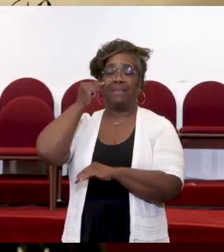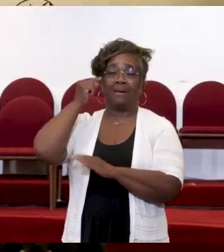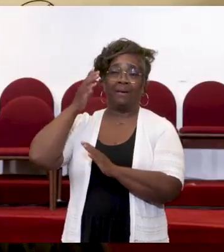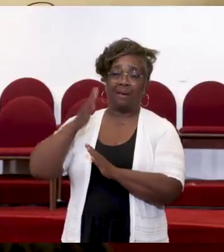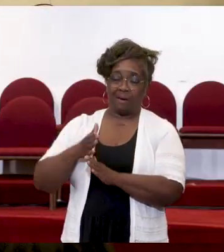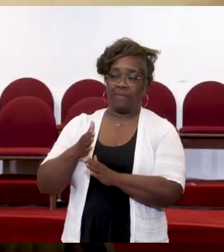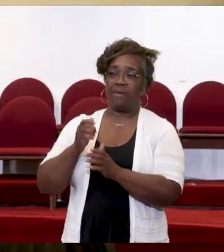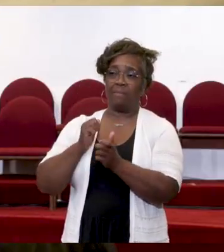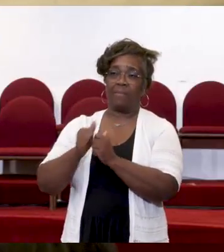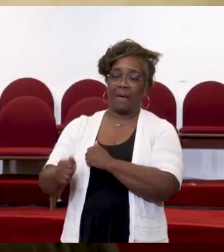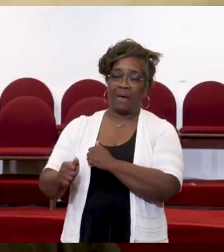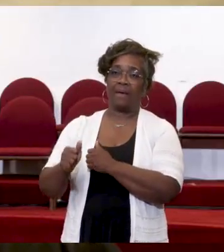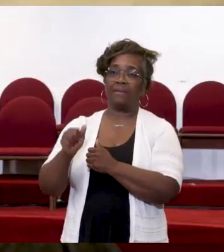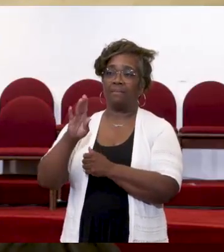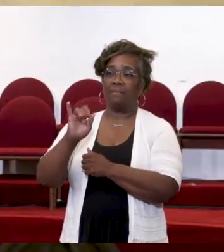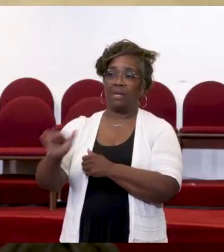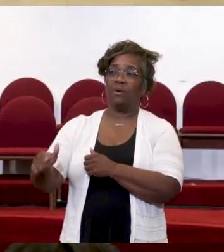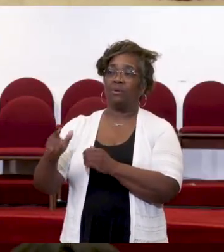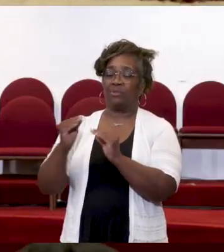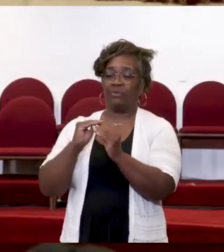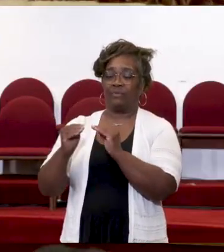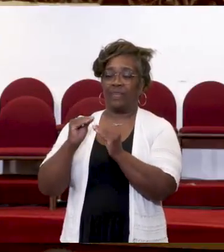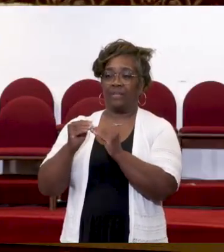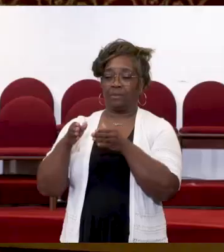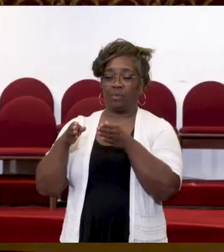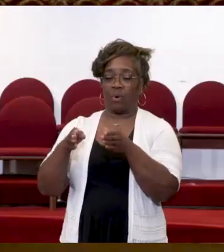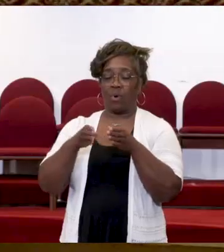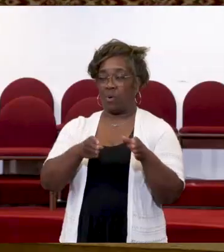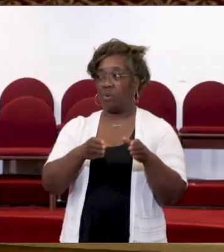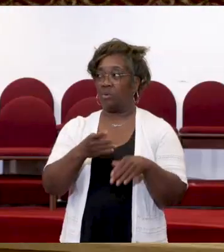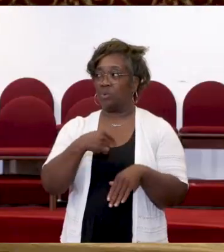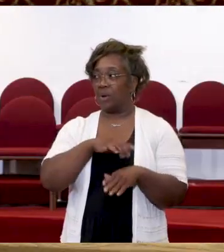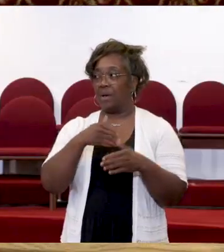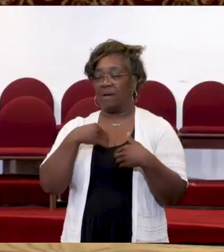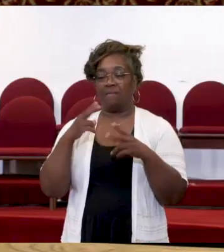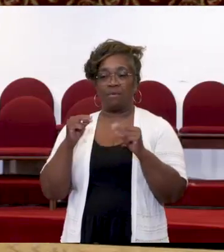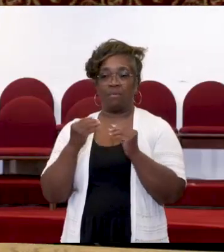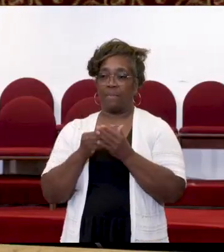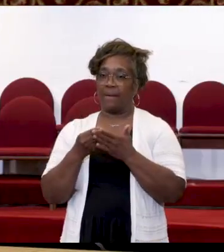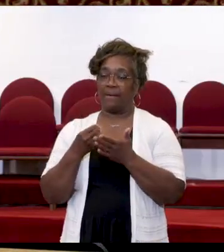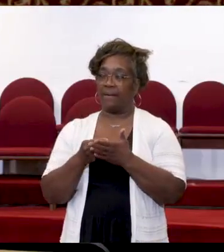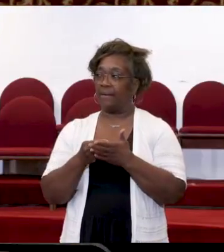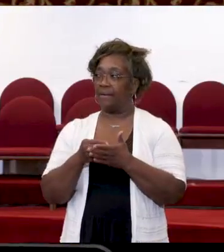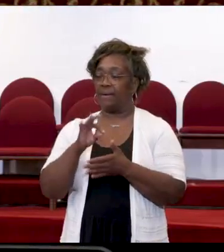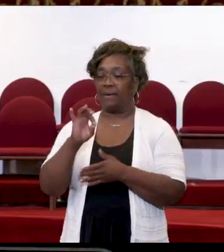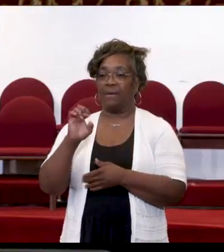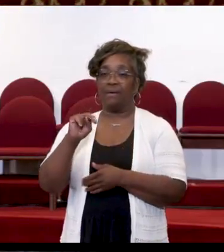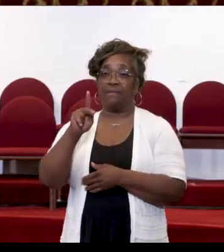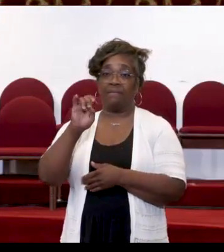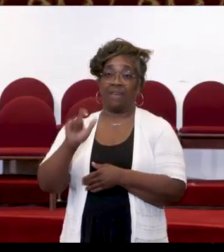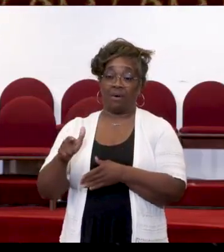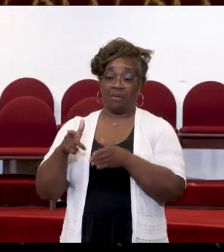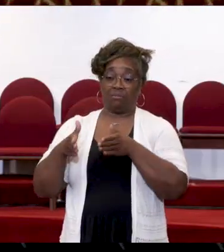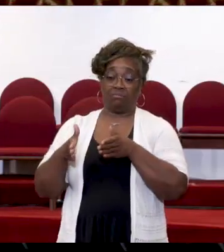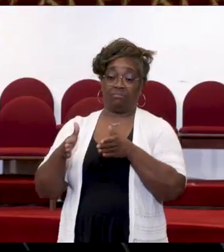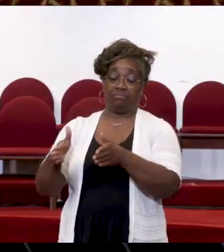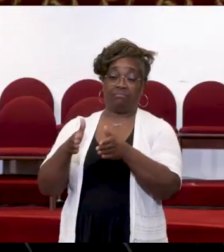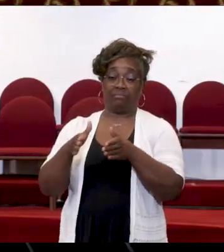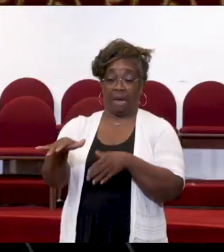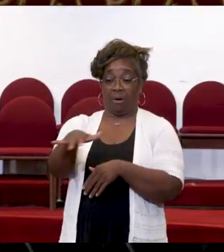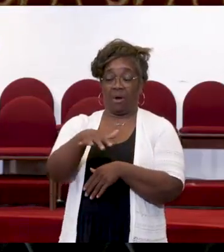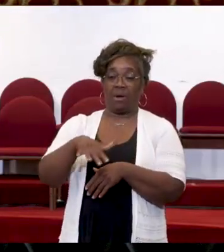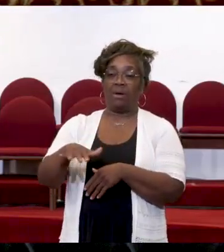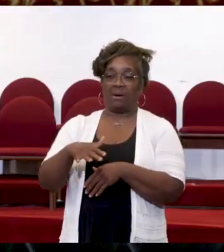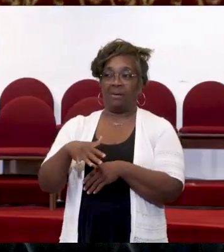roads, and we have more money, the Finkel corridor is the top of the list. Along with 2 or 3 others,